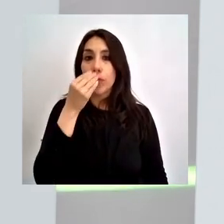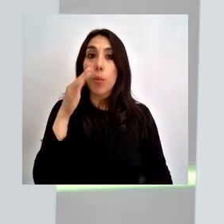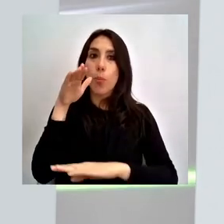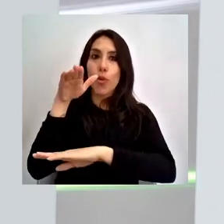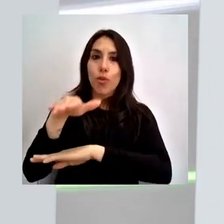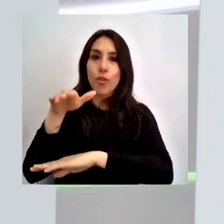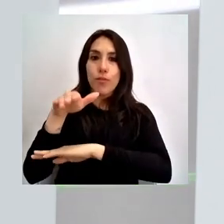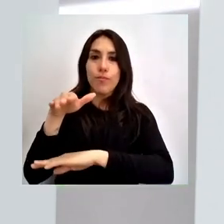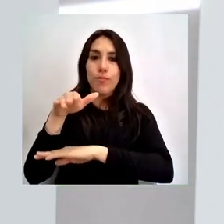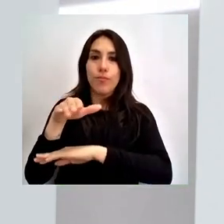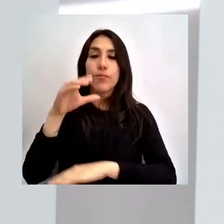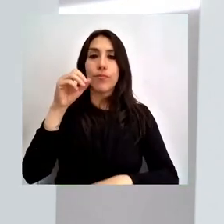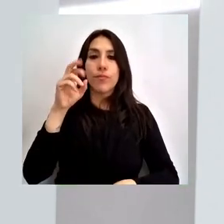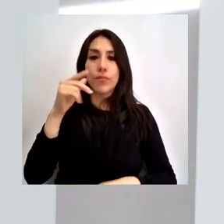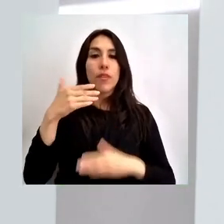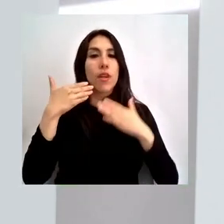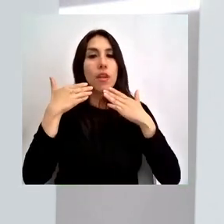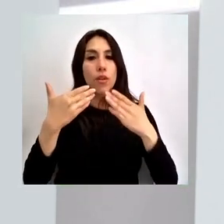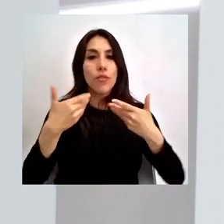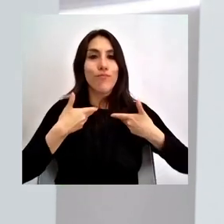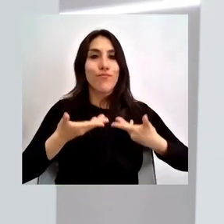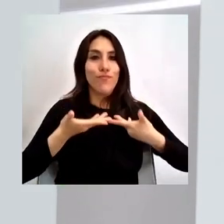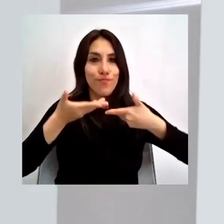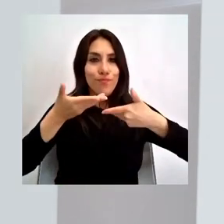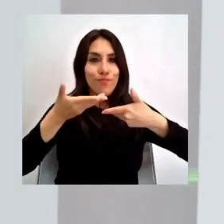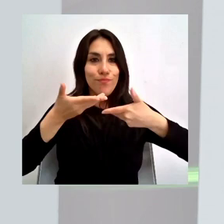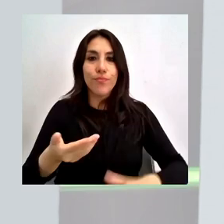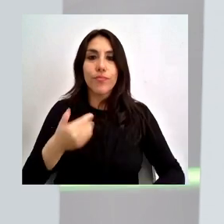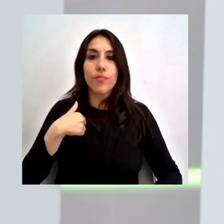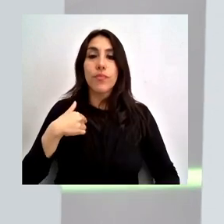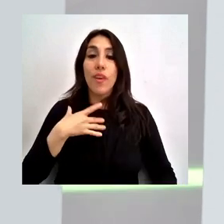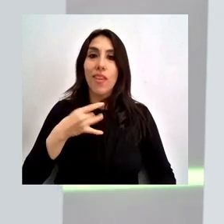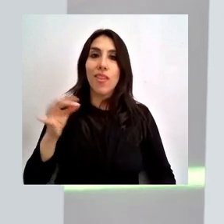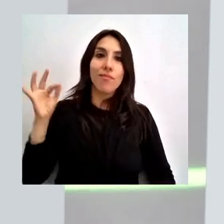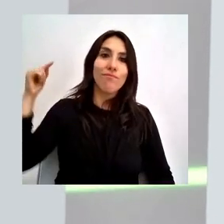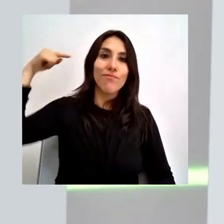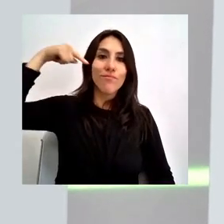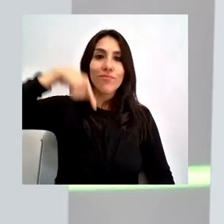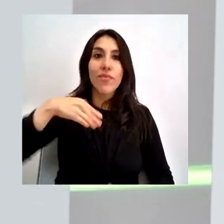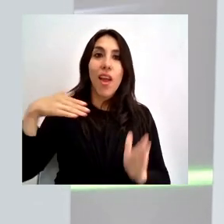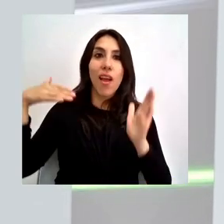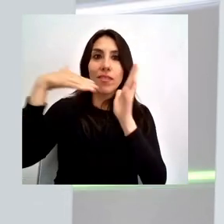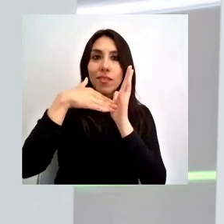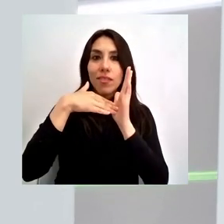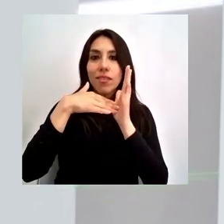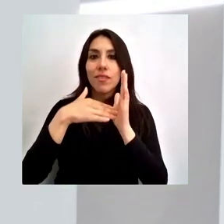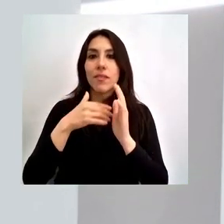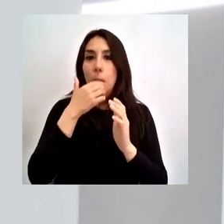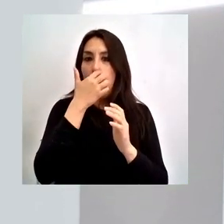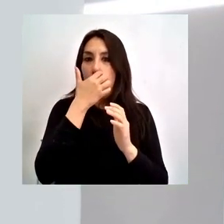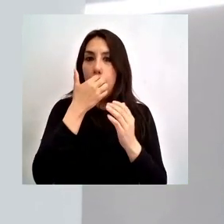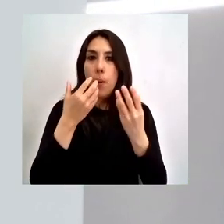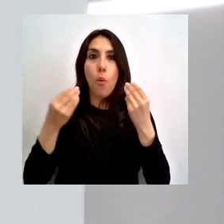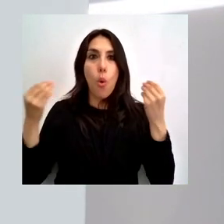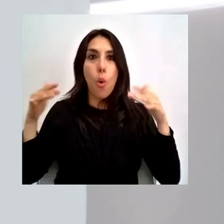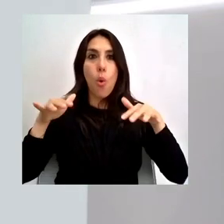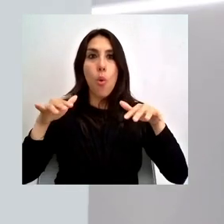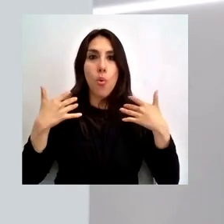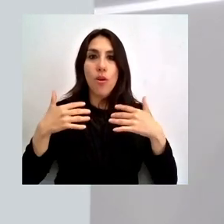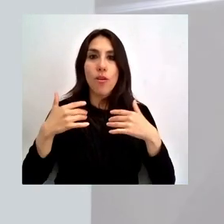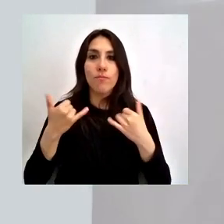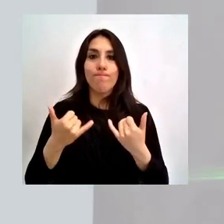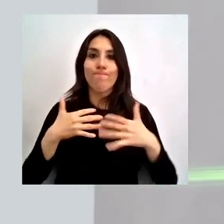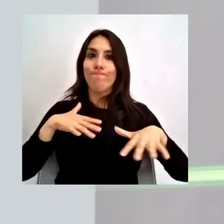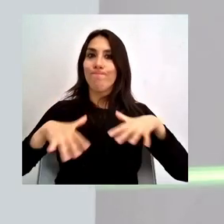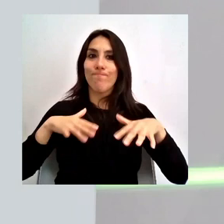here. Good afternoon, Carola, and once again, thank you for the invitation. It's a pleasure for me to be able to join you in this magnificent initiative.